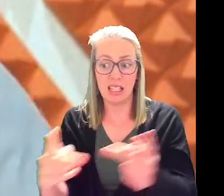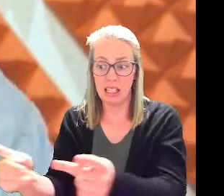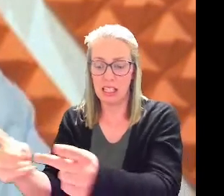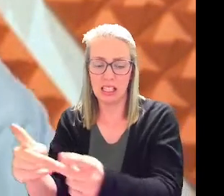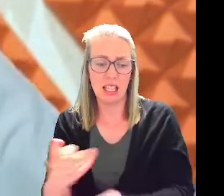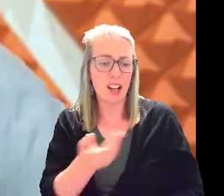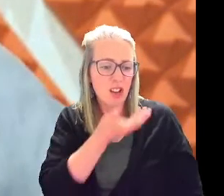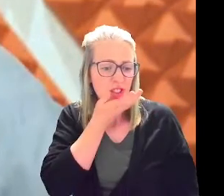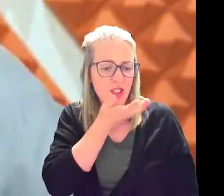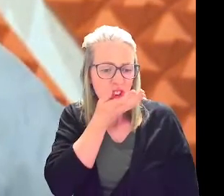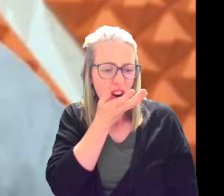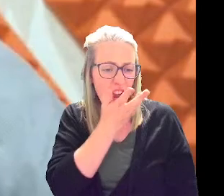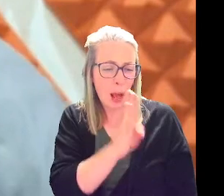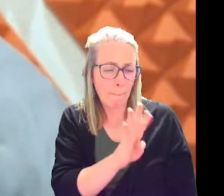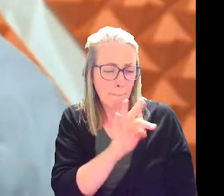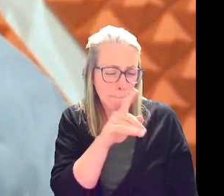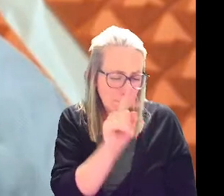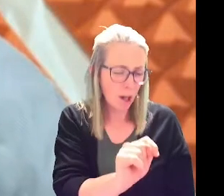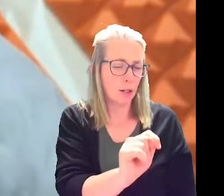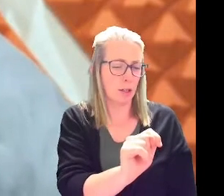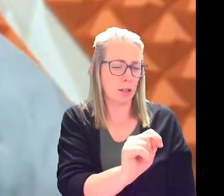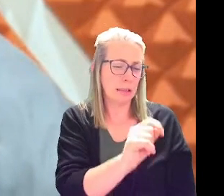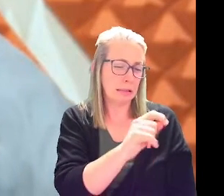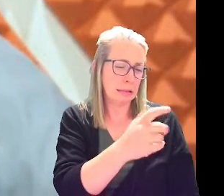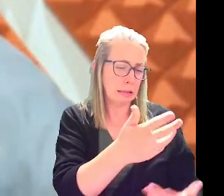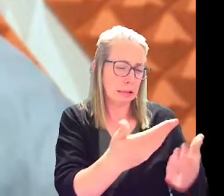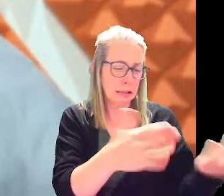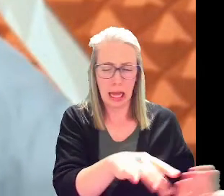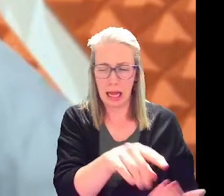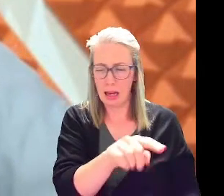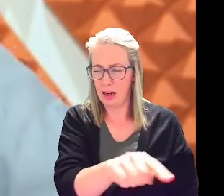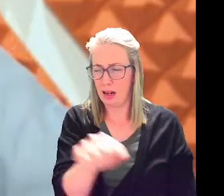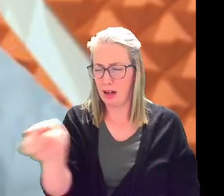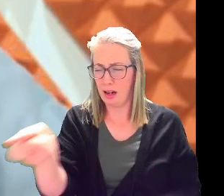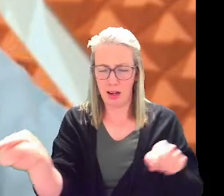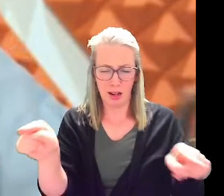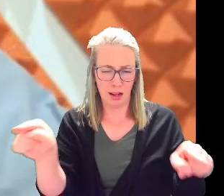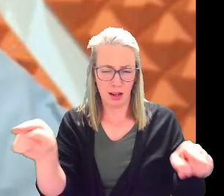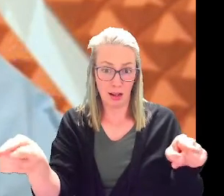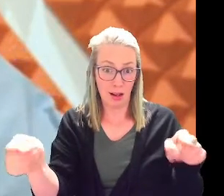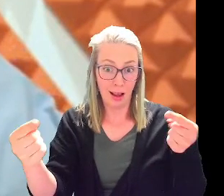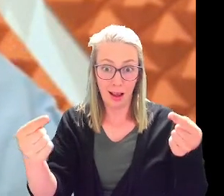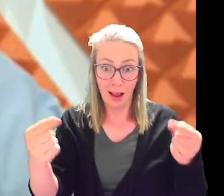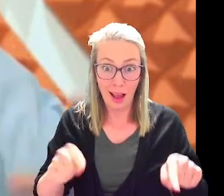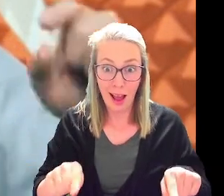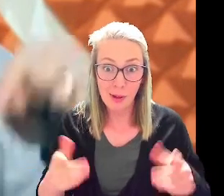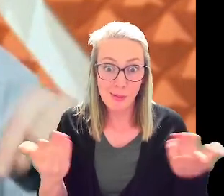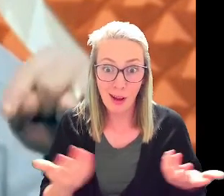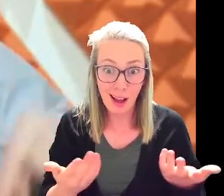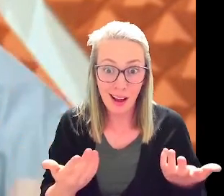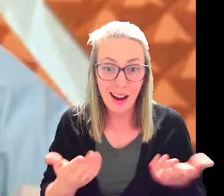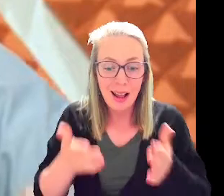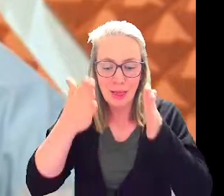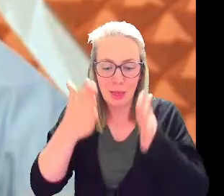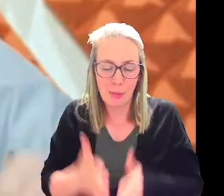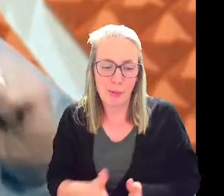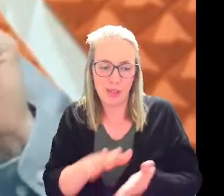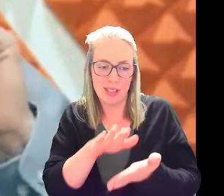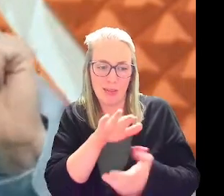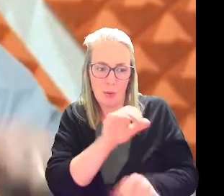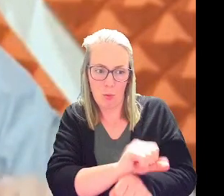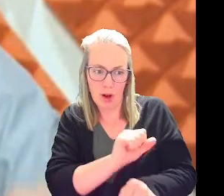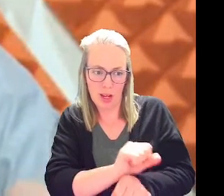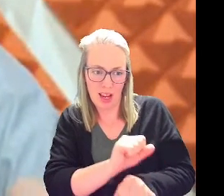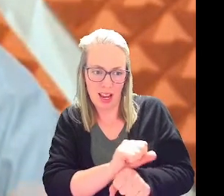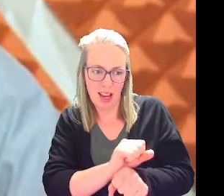The grass was completely dead. We were not in a drought. What happened? The landscaper used the wrong chemical when